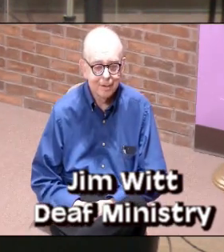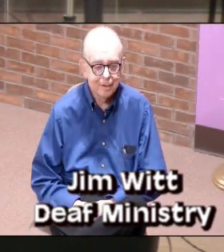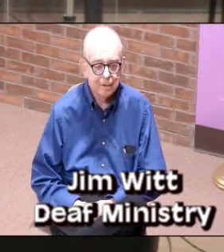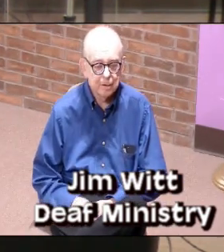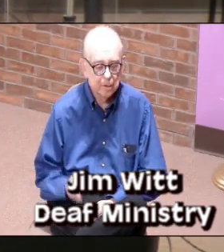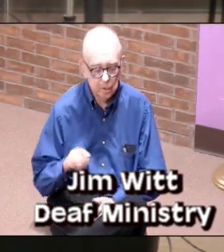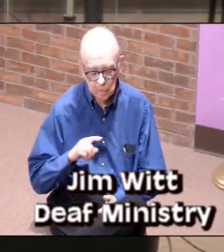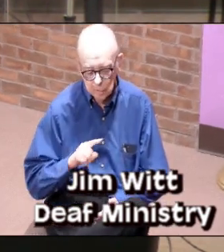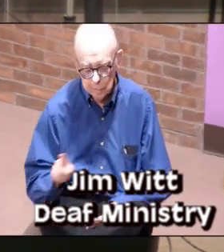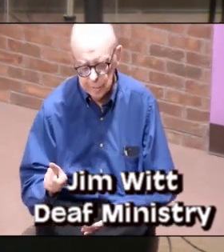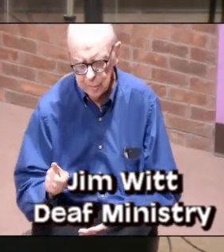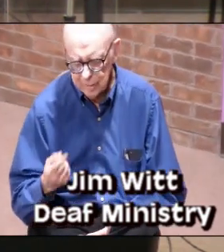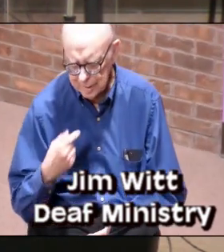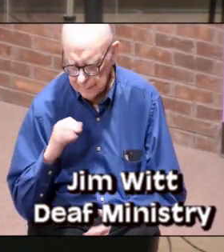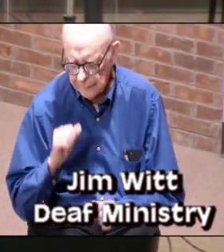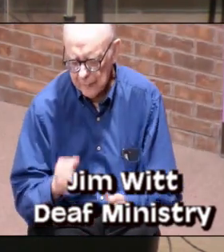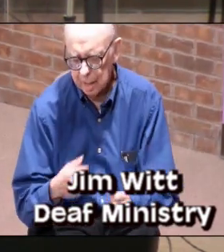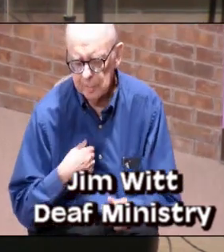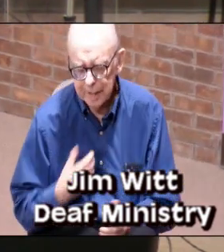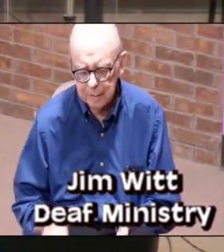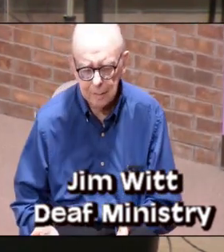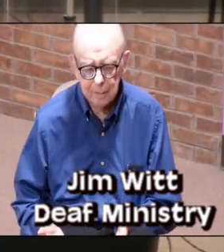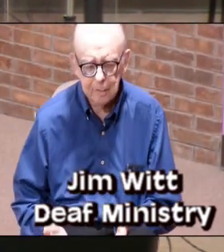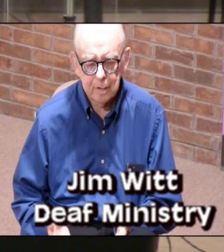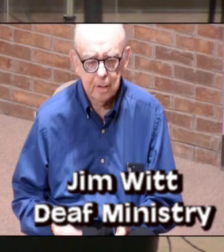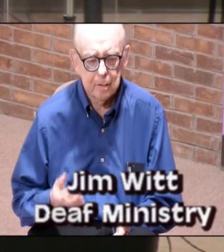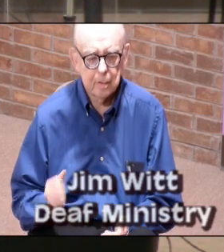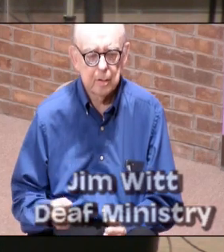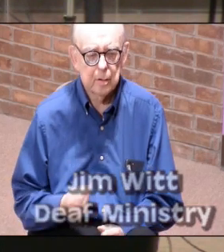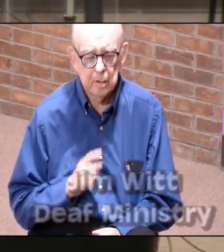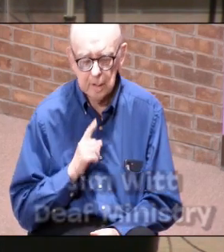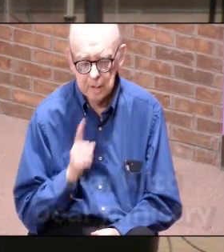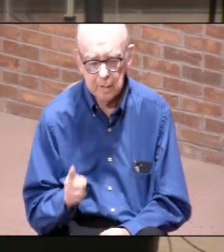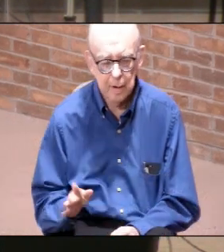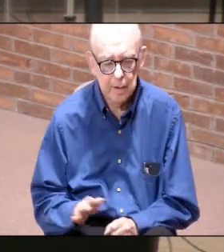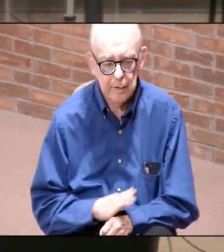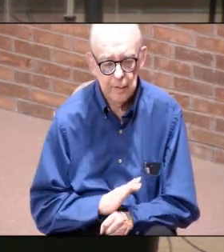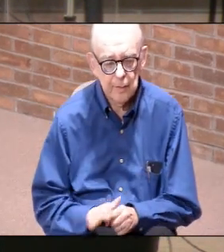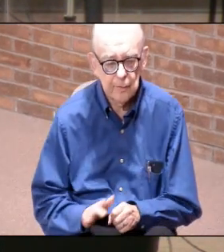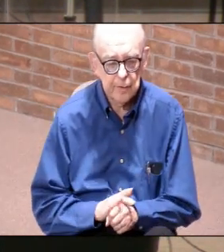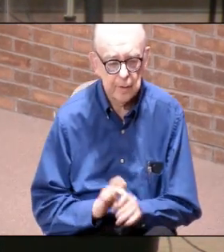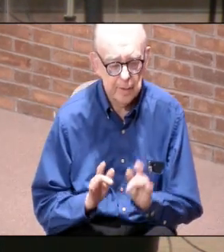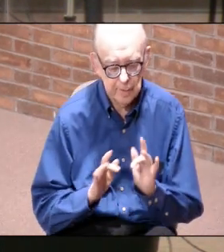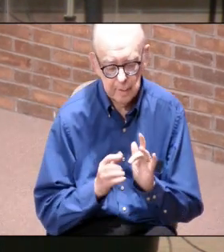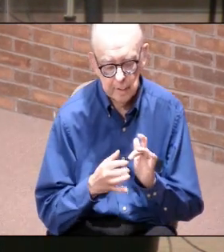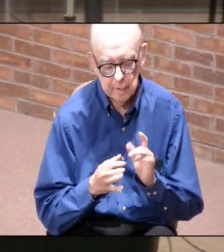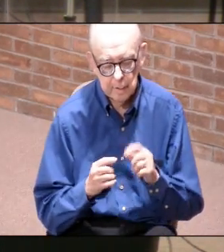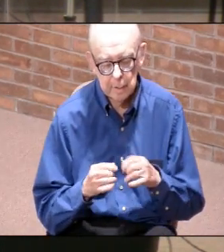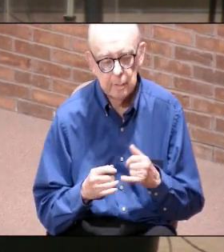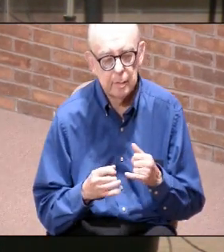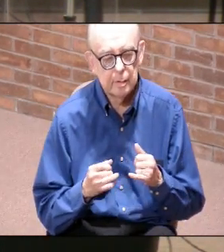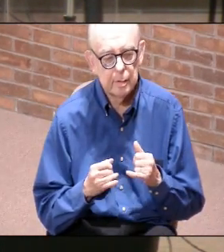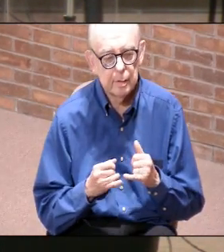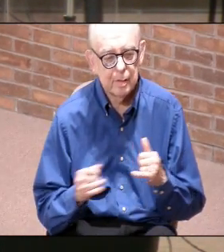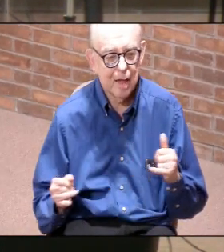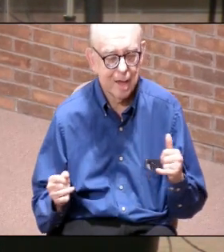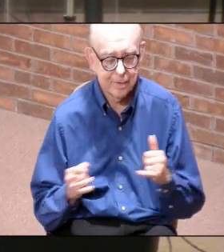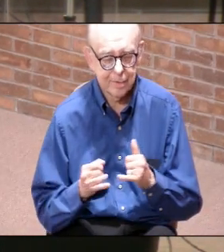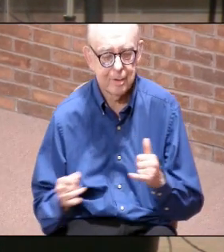to where you could follow me. And you could just actually fill in the blanks. So,